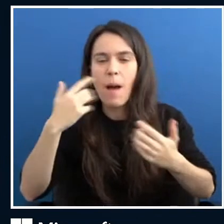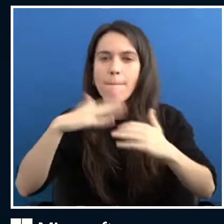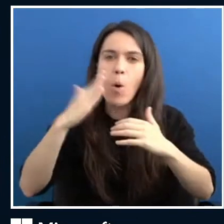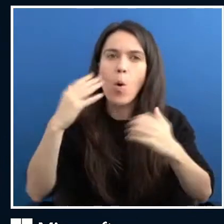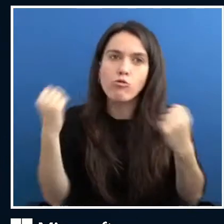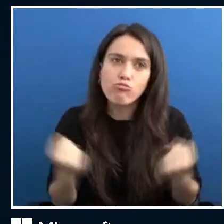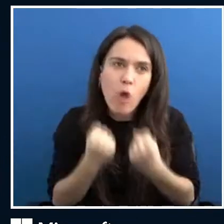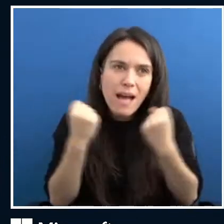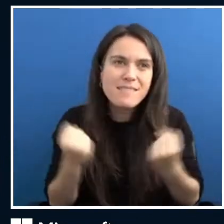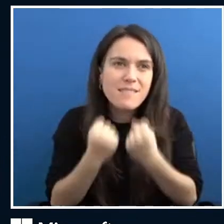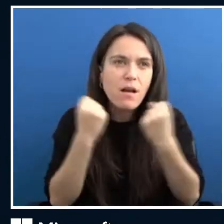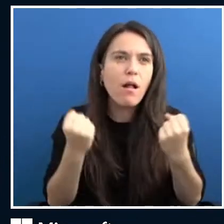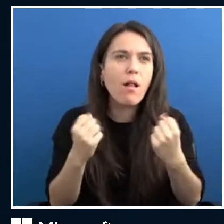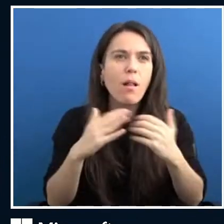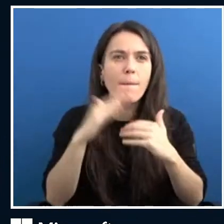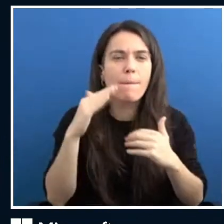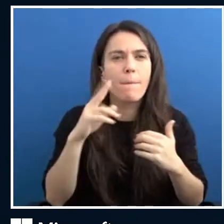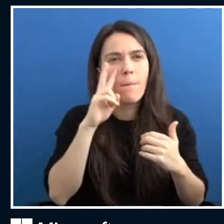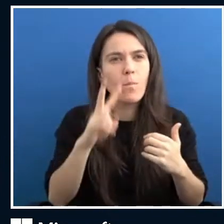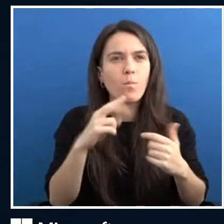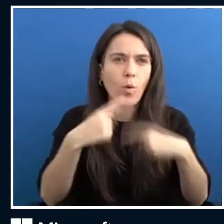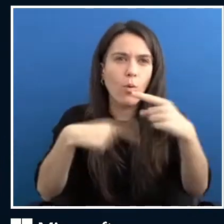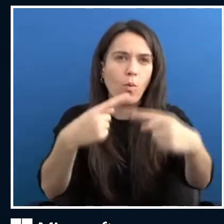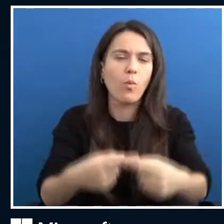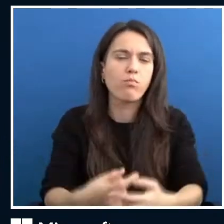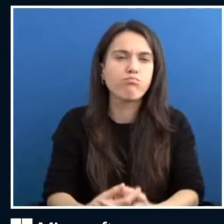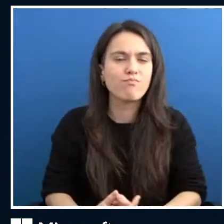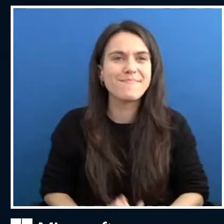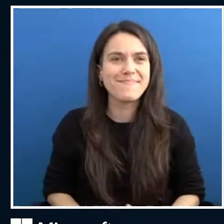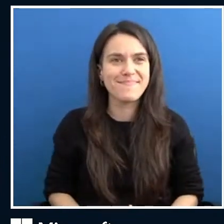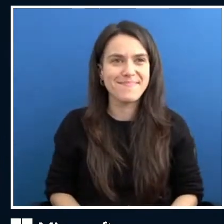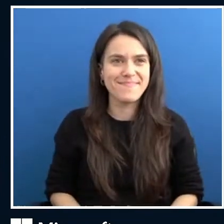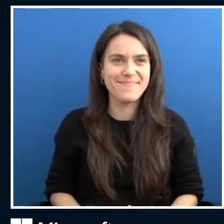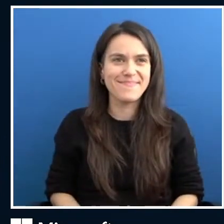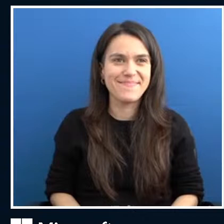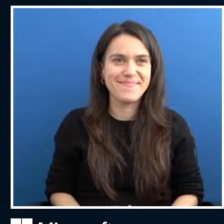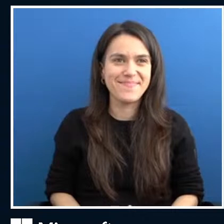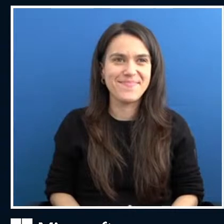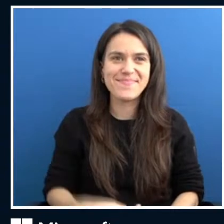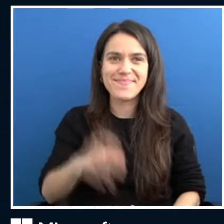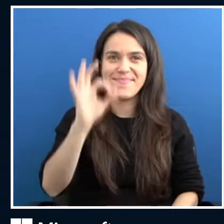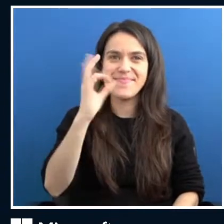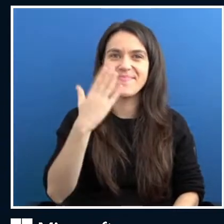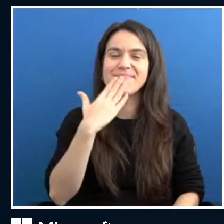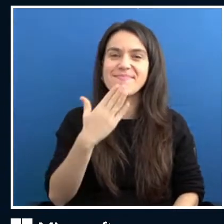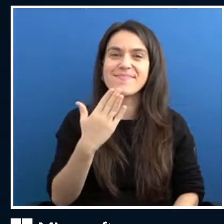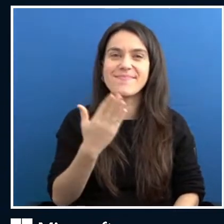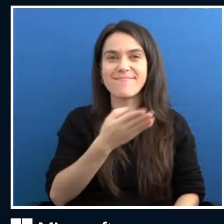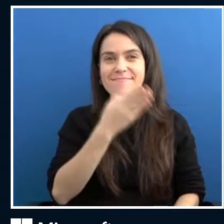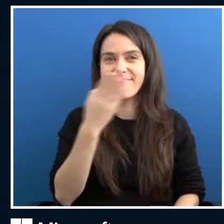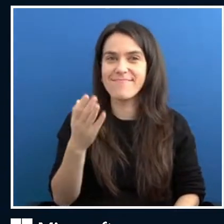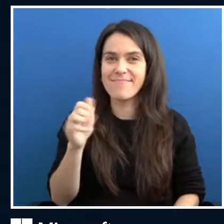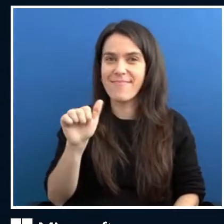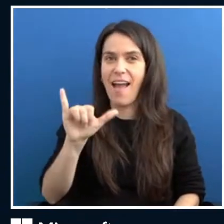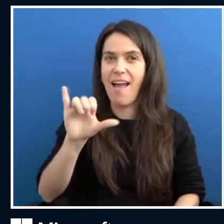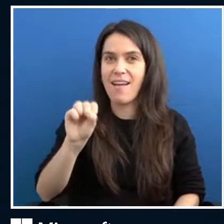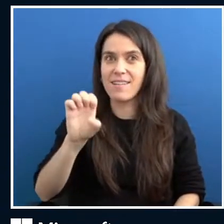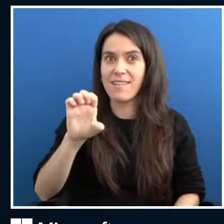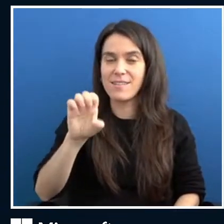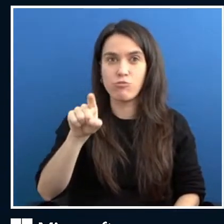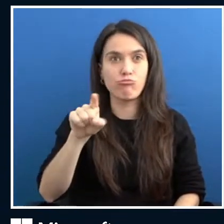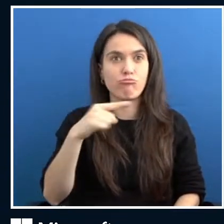MLOps, containers, and right up to edge devices. So yeah. Excellent. So actually, as Ajit said, you're doing lots of things with lots of new